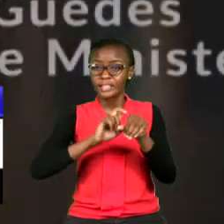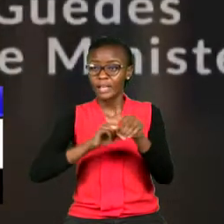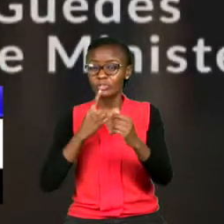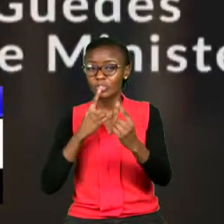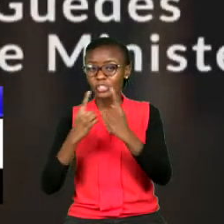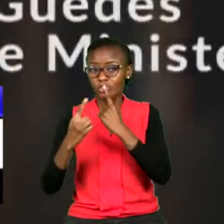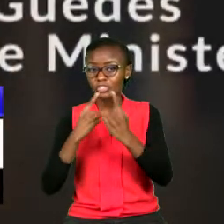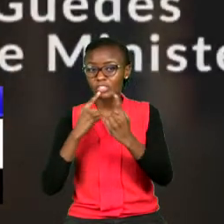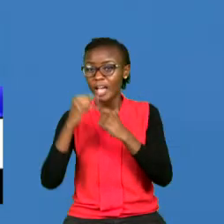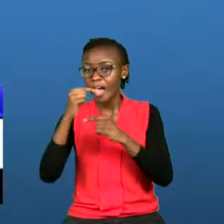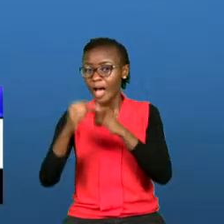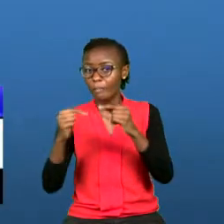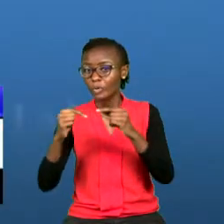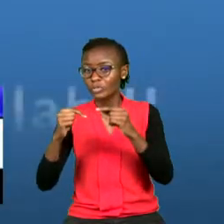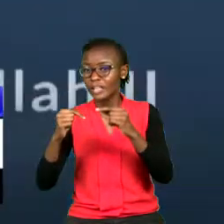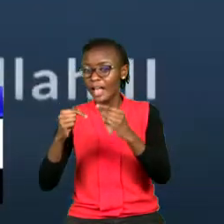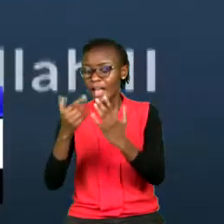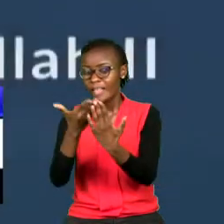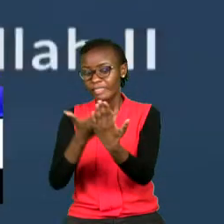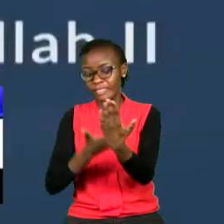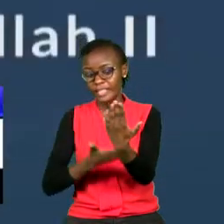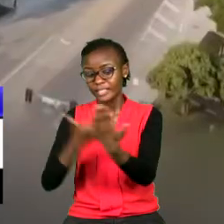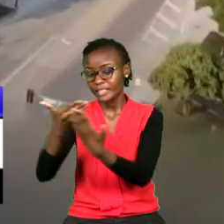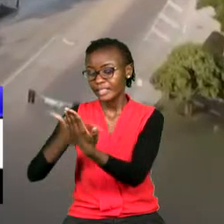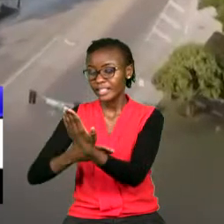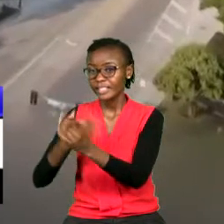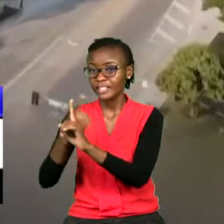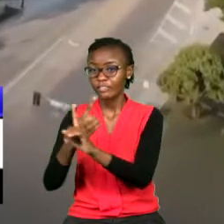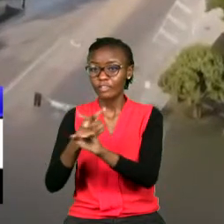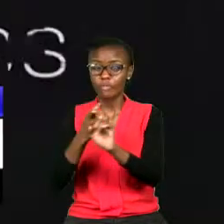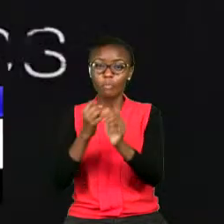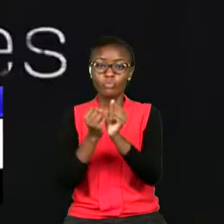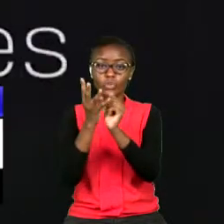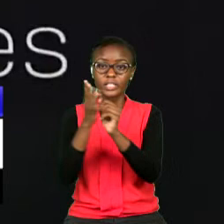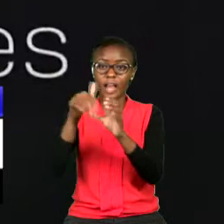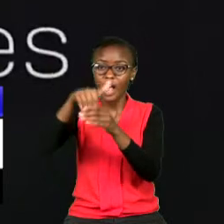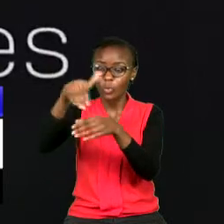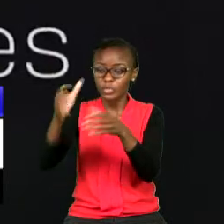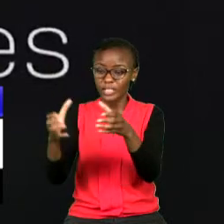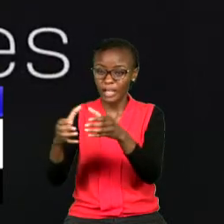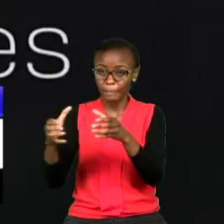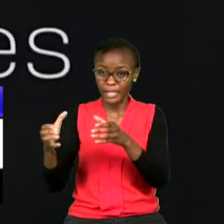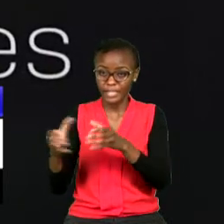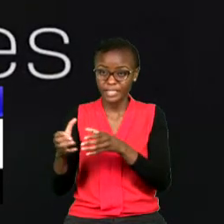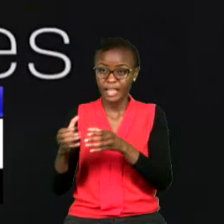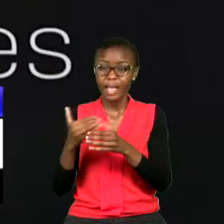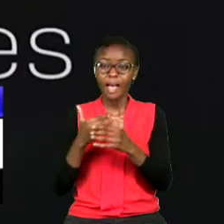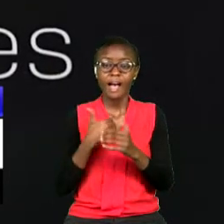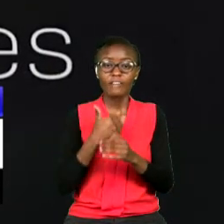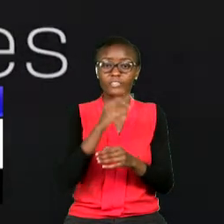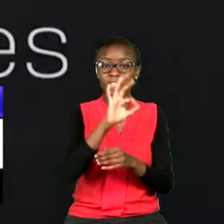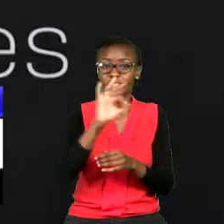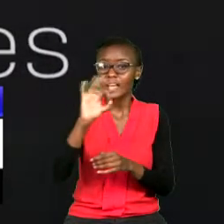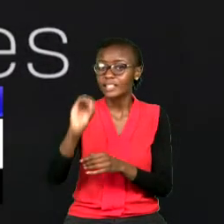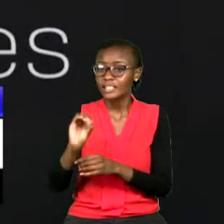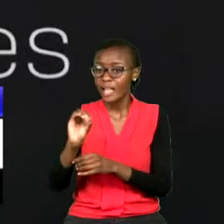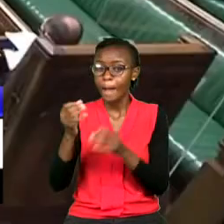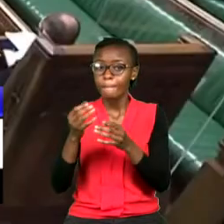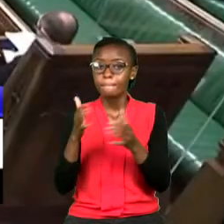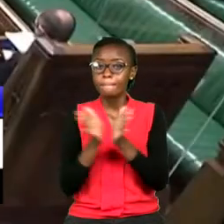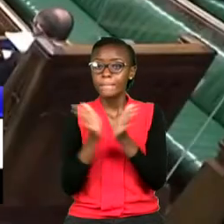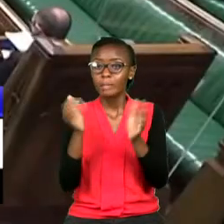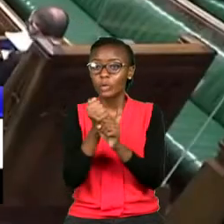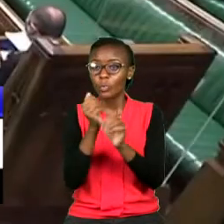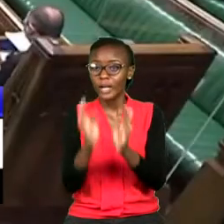to the leaked files from 14 offshore service providers to more than 330 public officials,